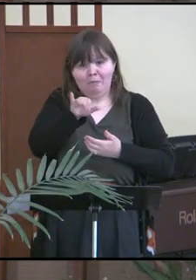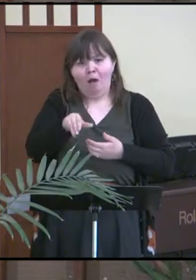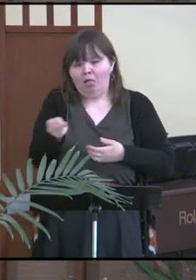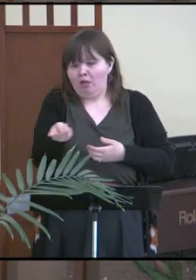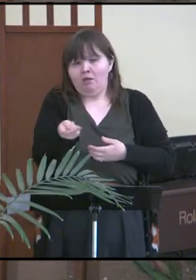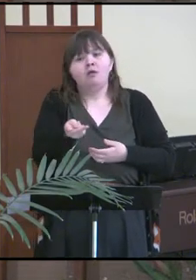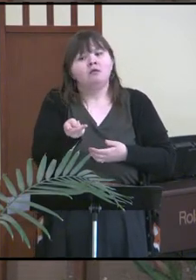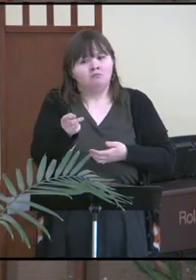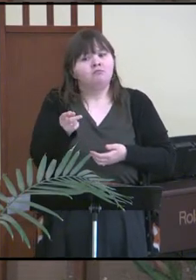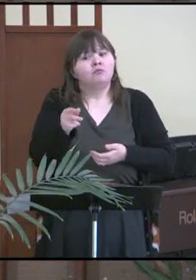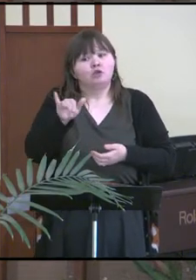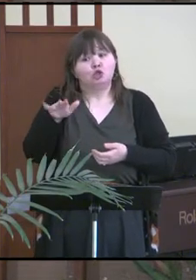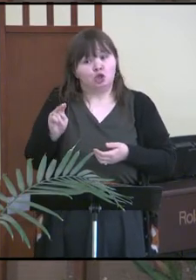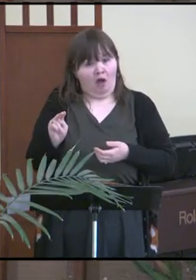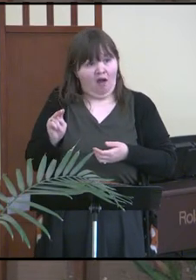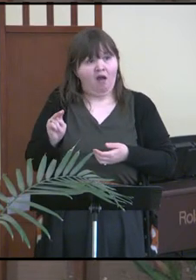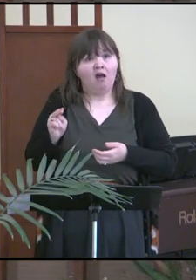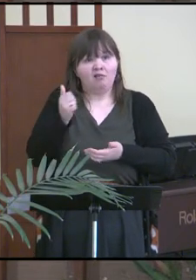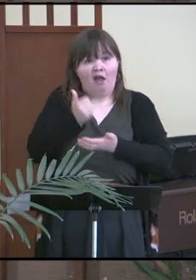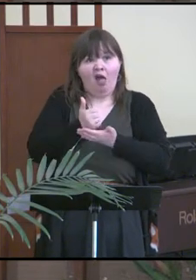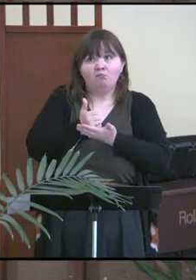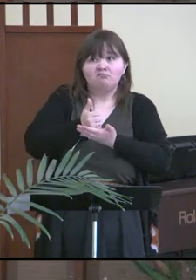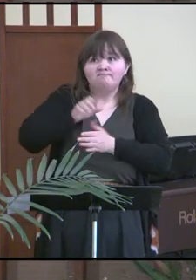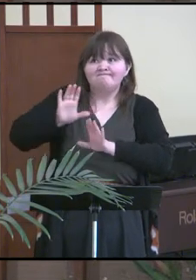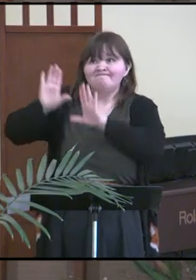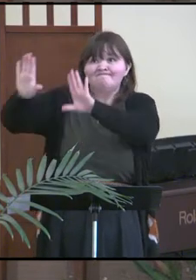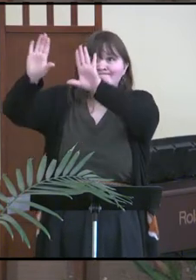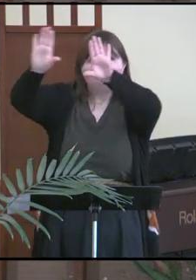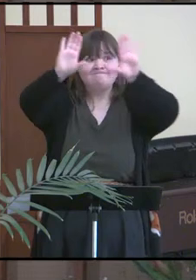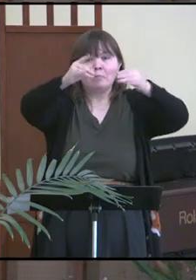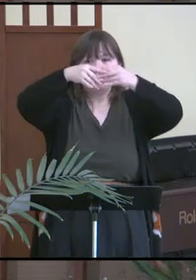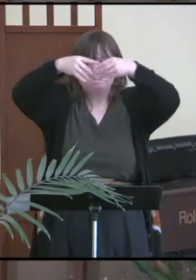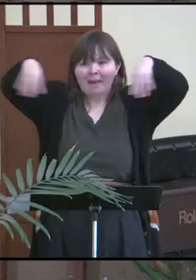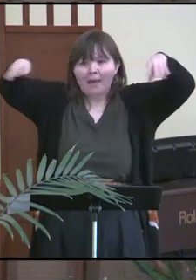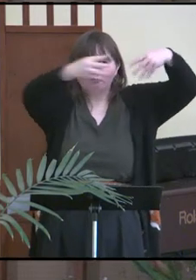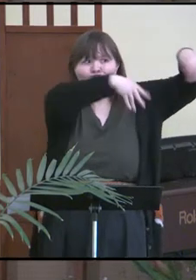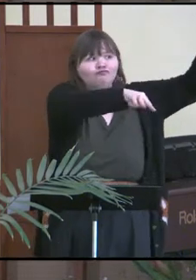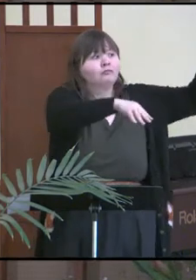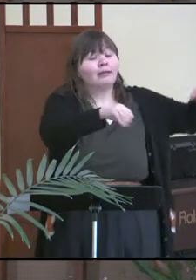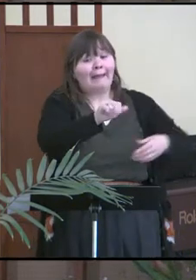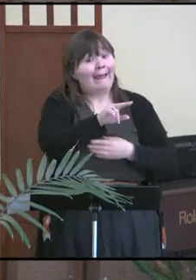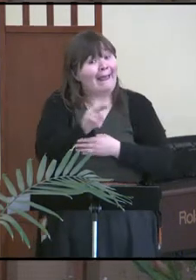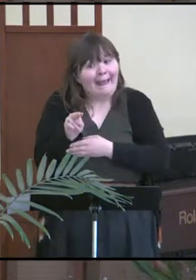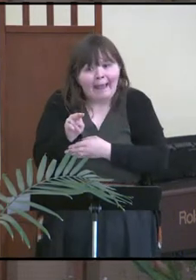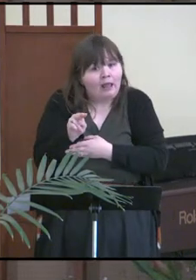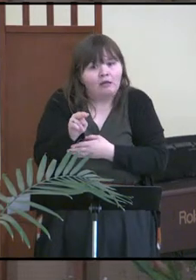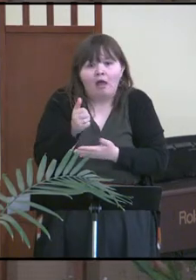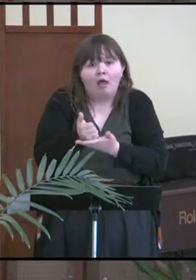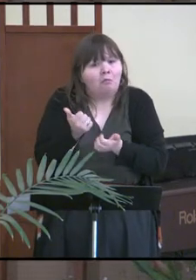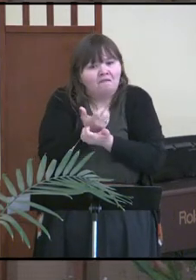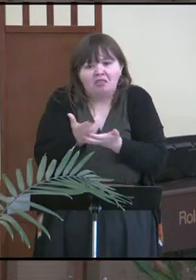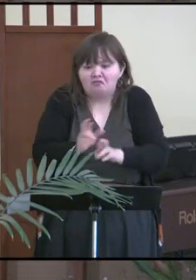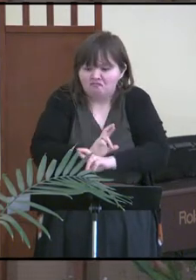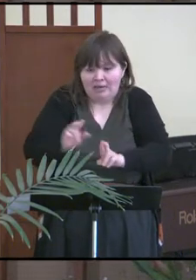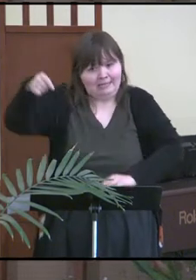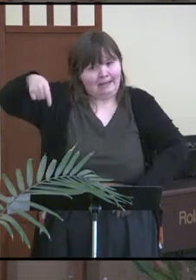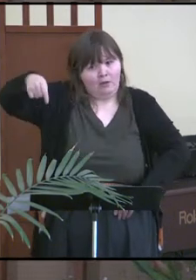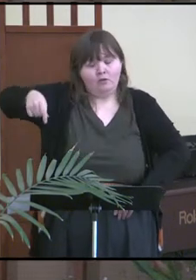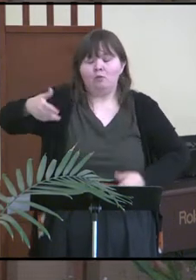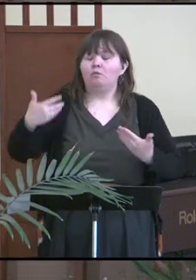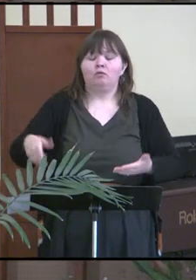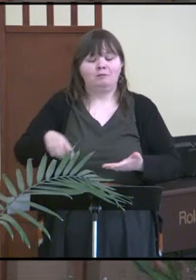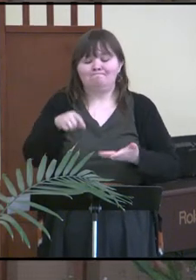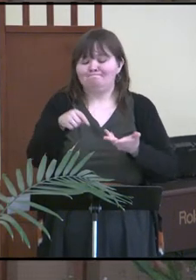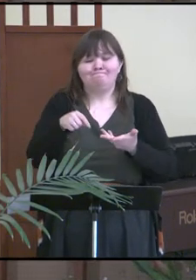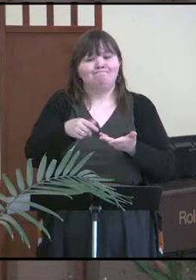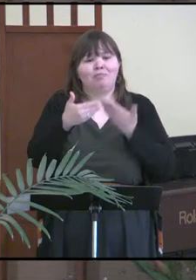that. John has helped hang banners, and Anne helped get everything ready downstairs. So we owe a